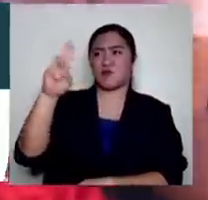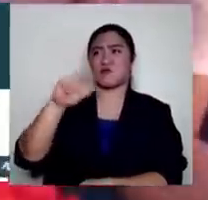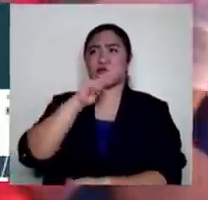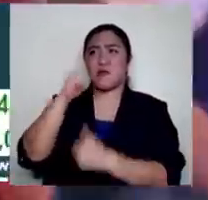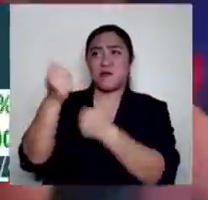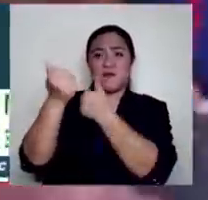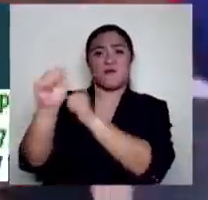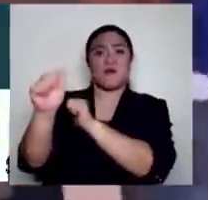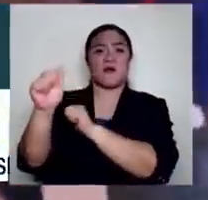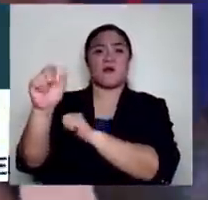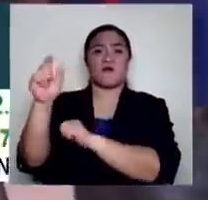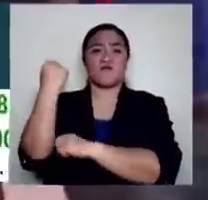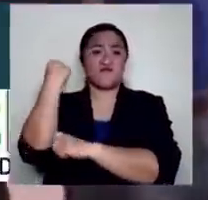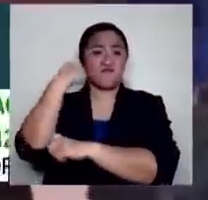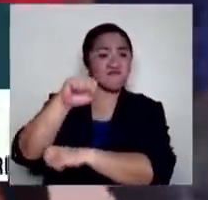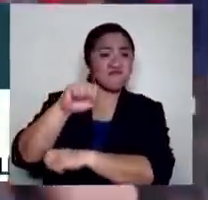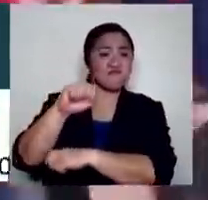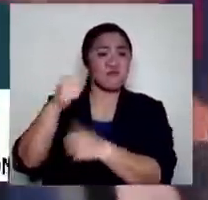principles, Senator?